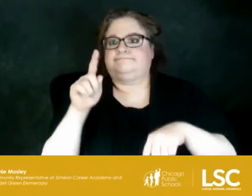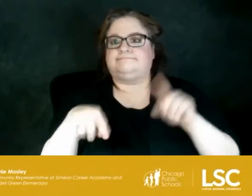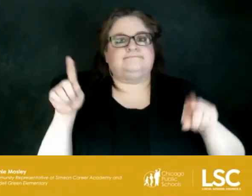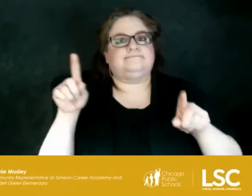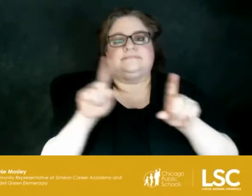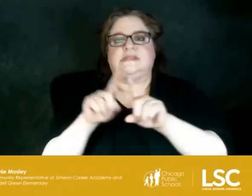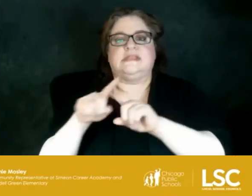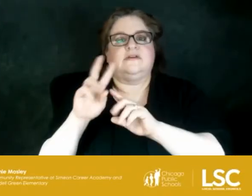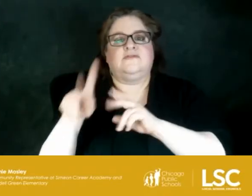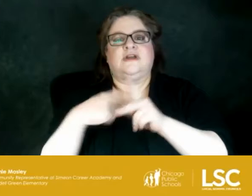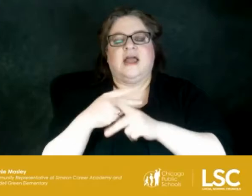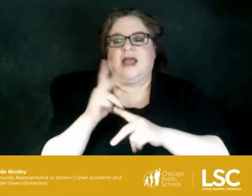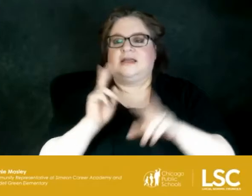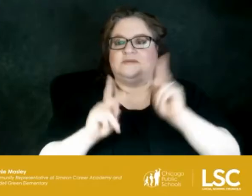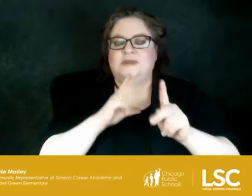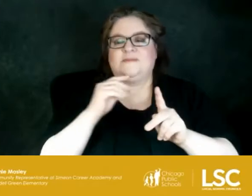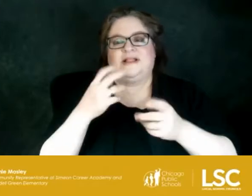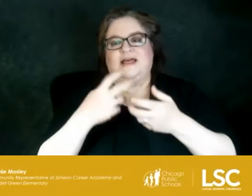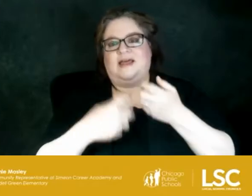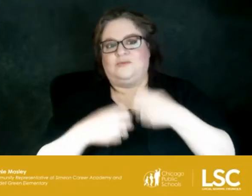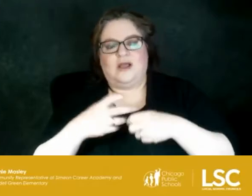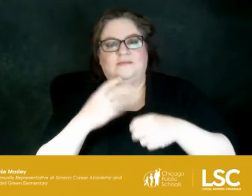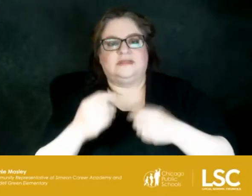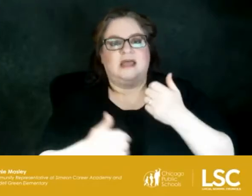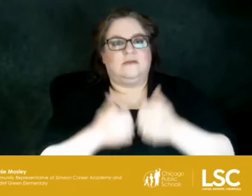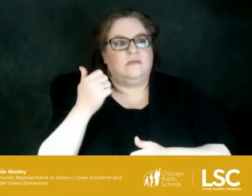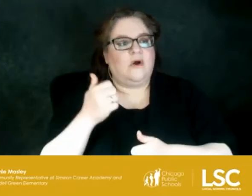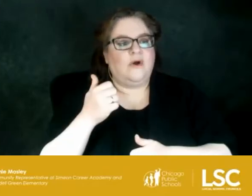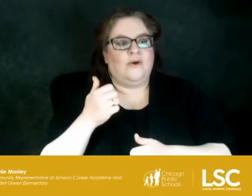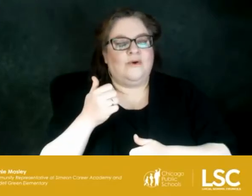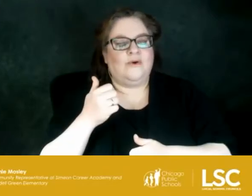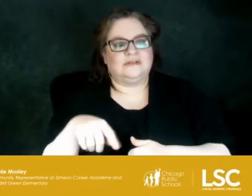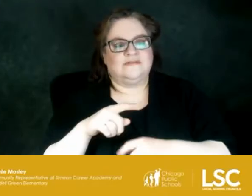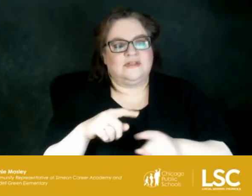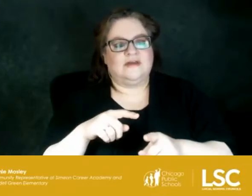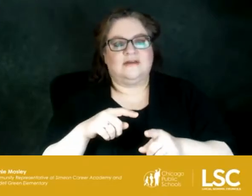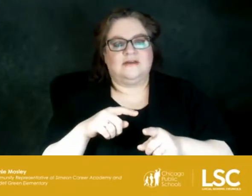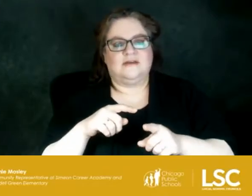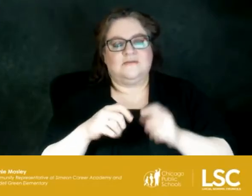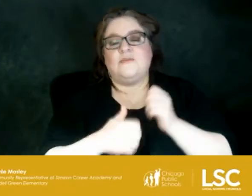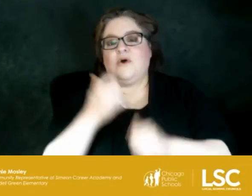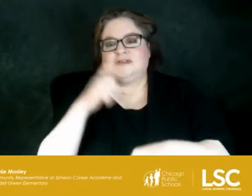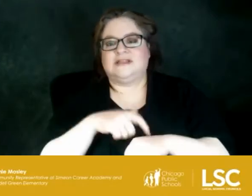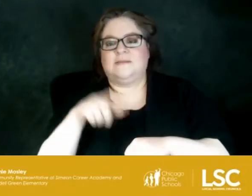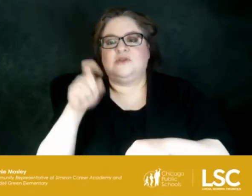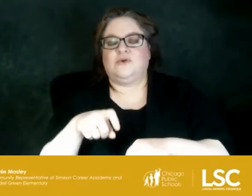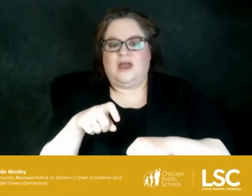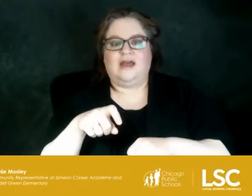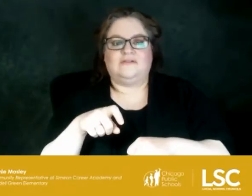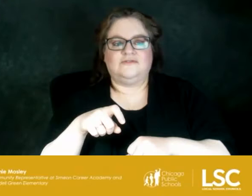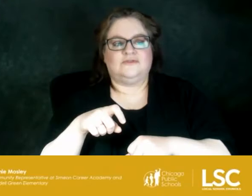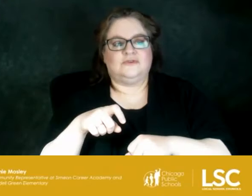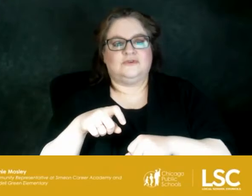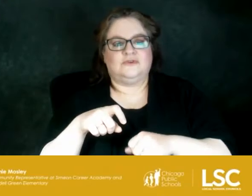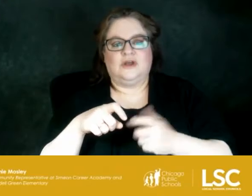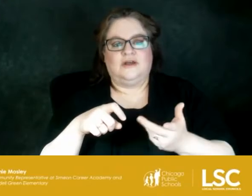and problem, and most of the time you have to play